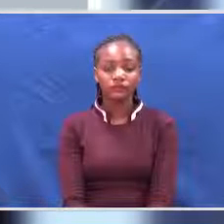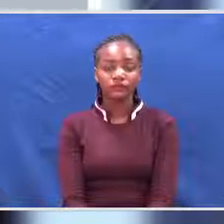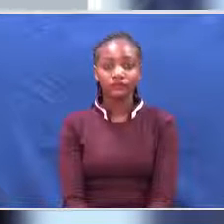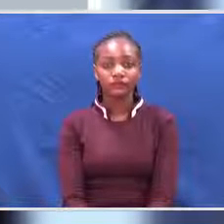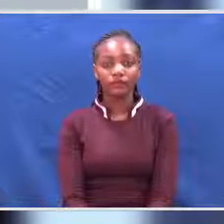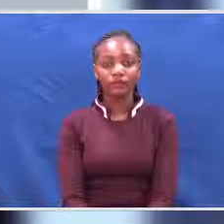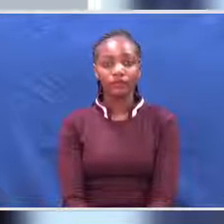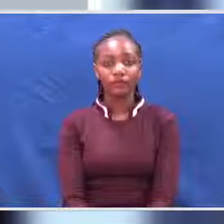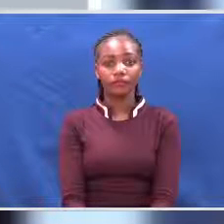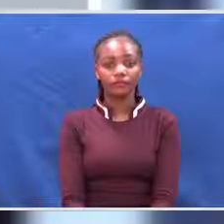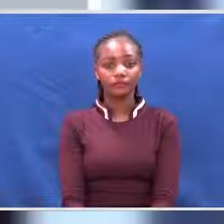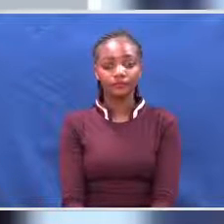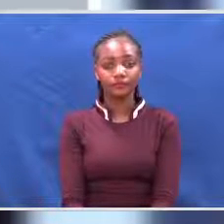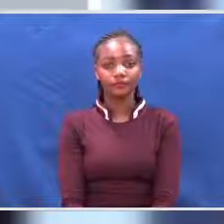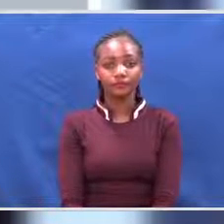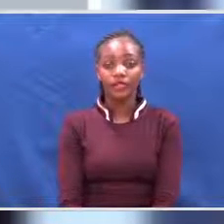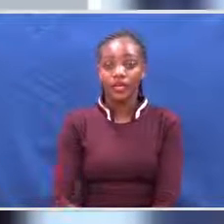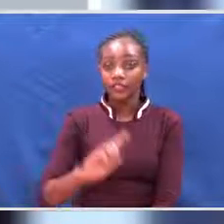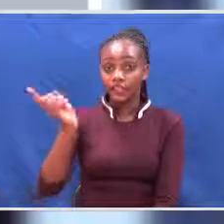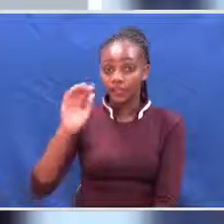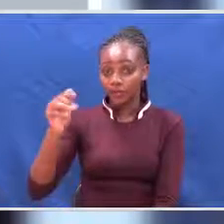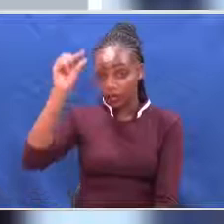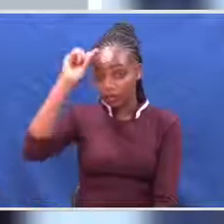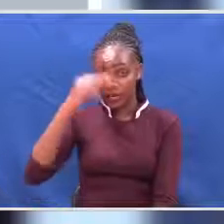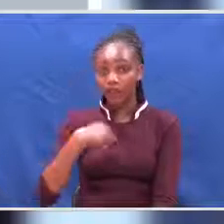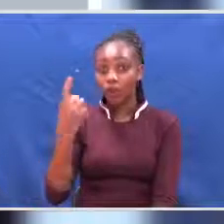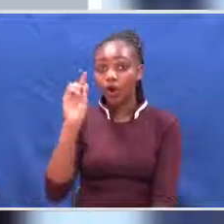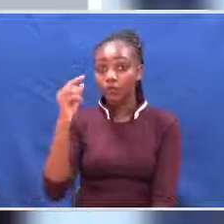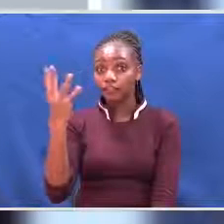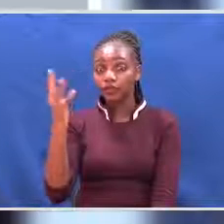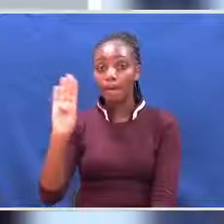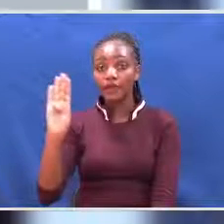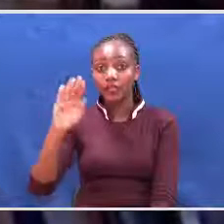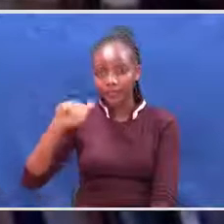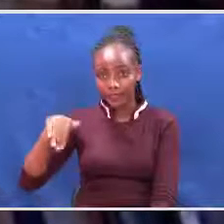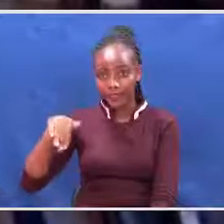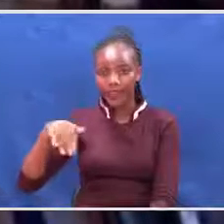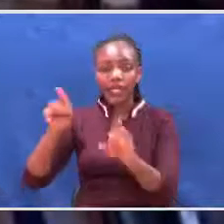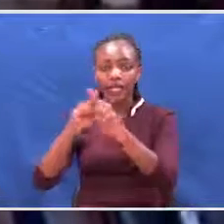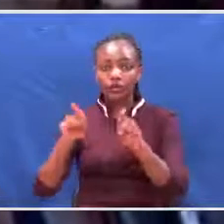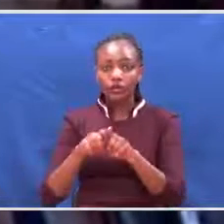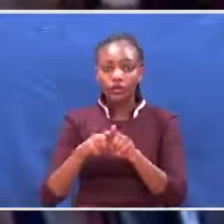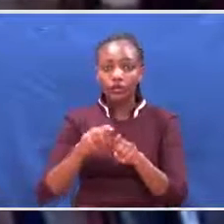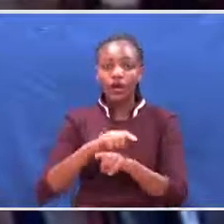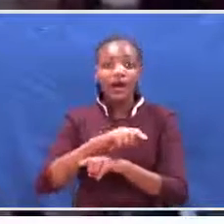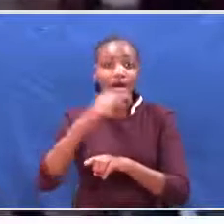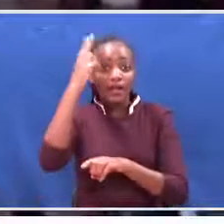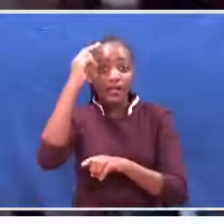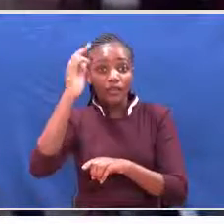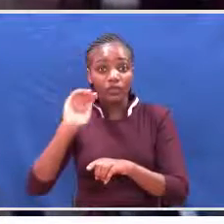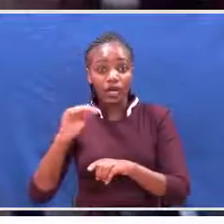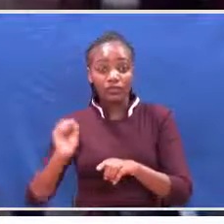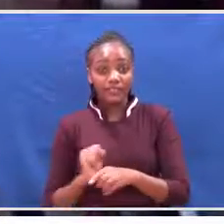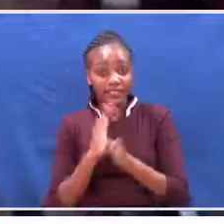County government has a total of 1.4 billion shillings in debt in pending bills. However, Narok County Senator